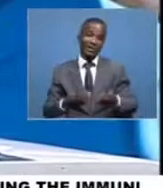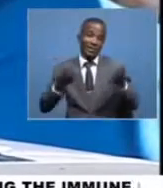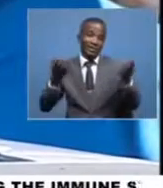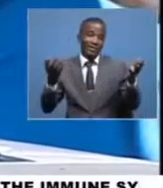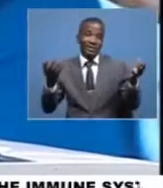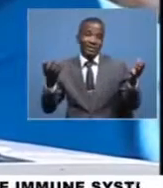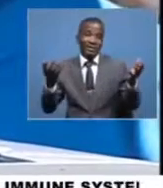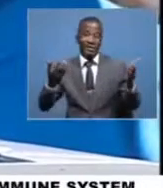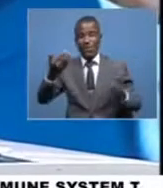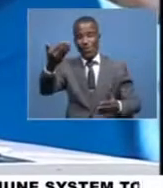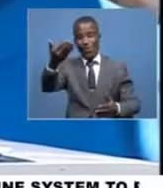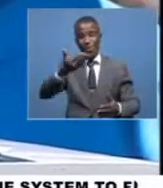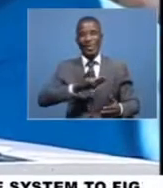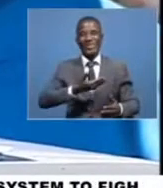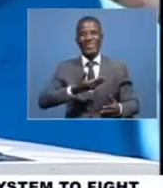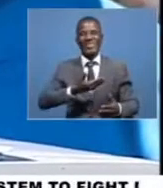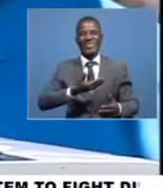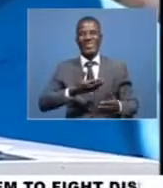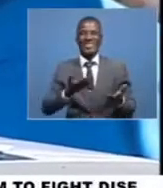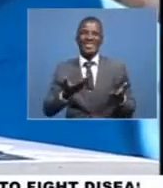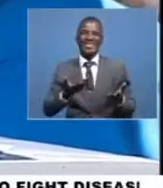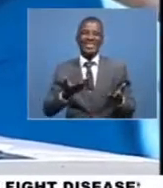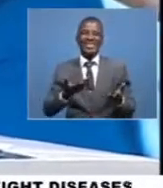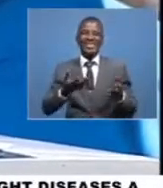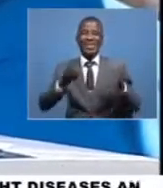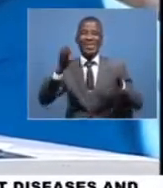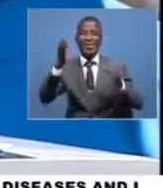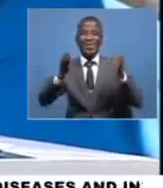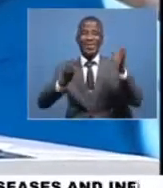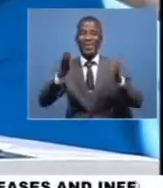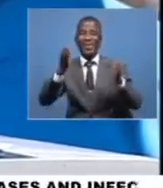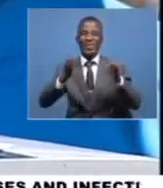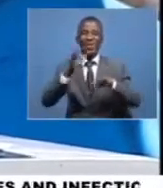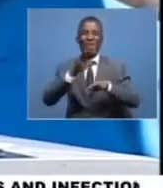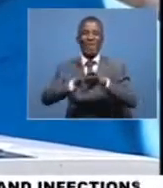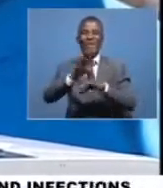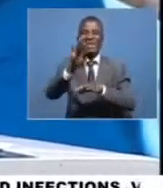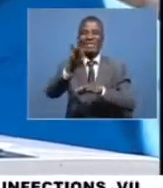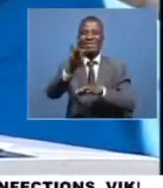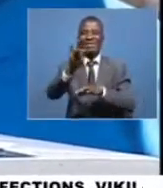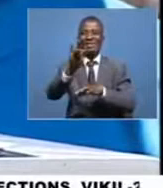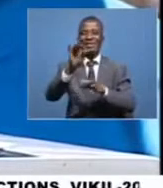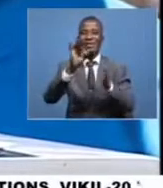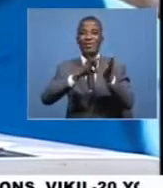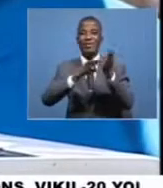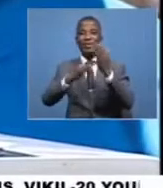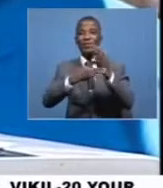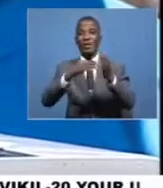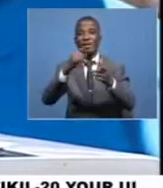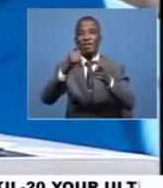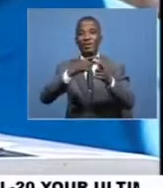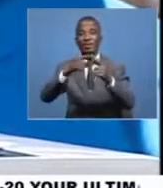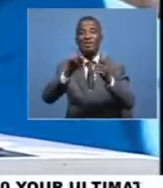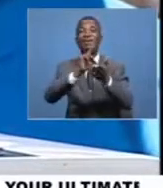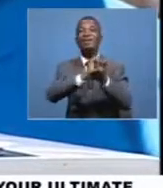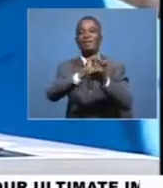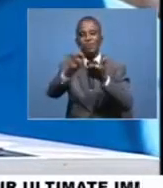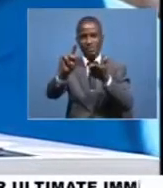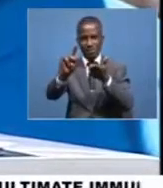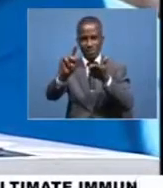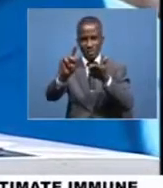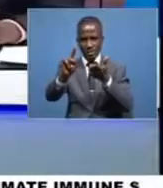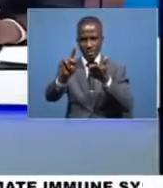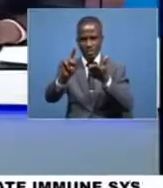Welcome back, and so we were going back to court on the 18th of February. Between that time to